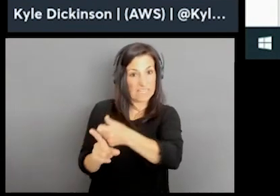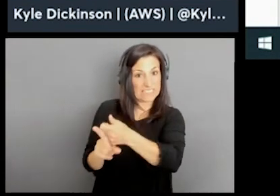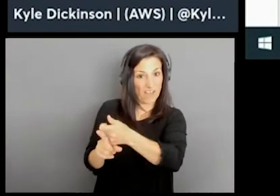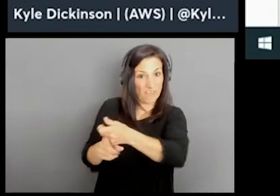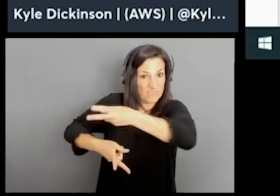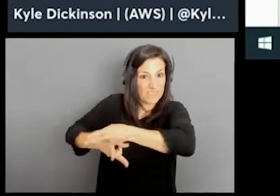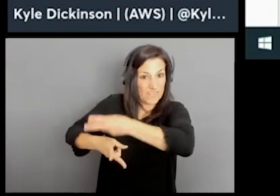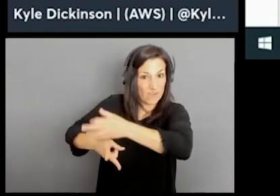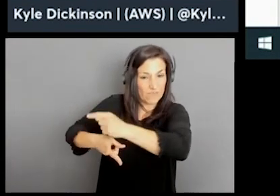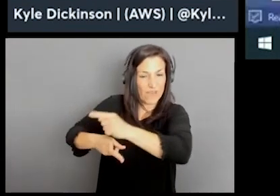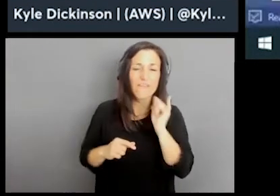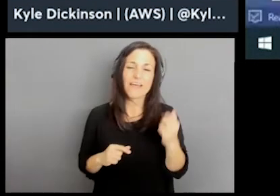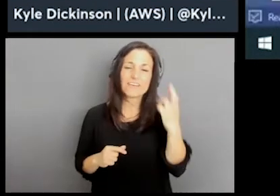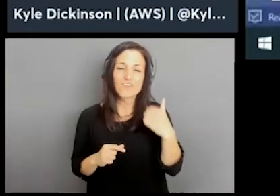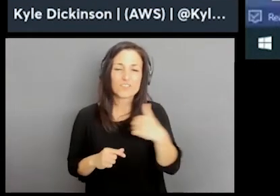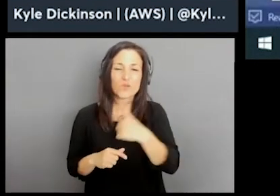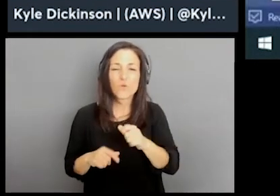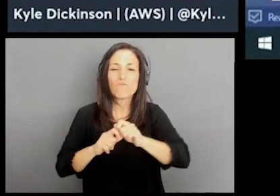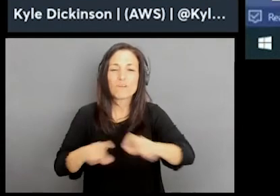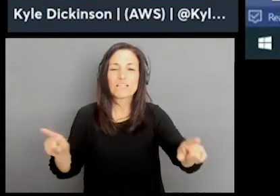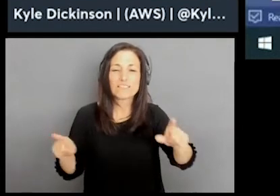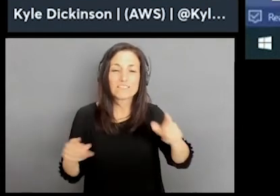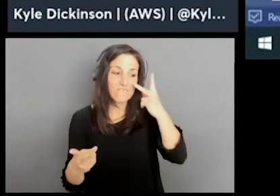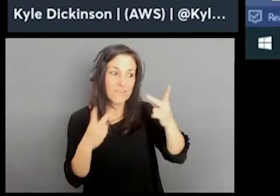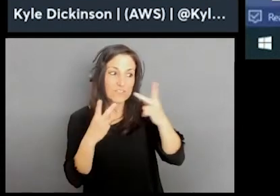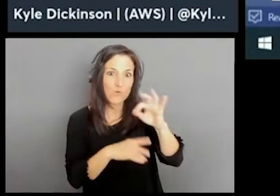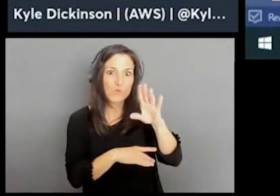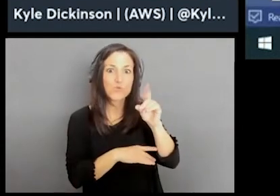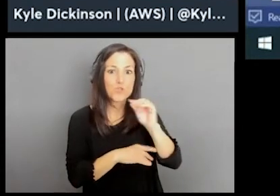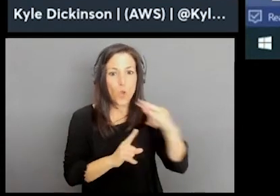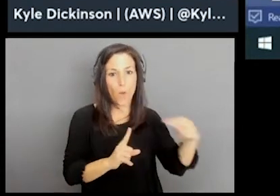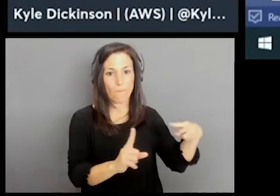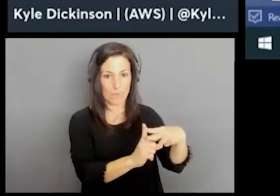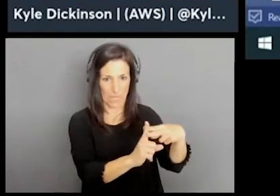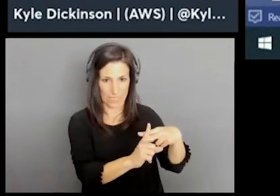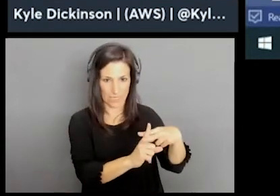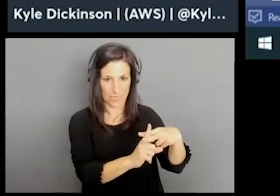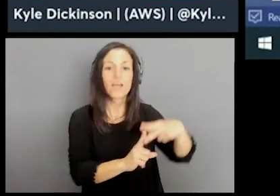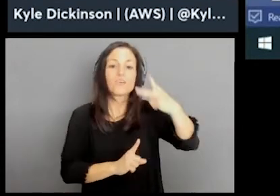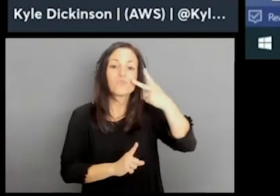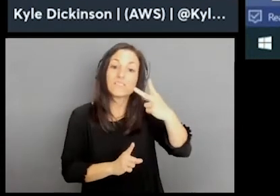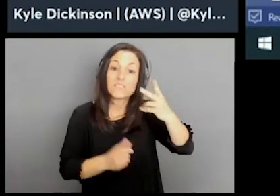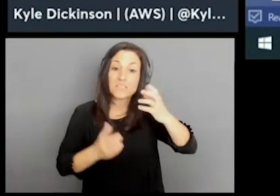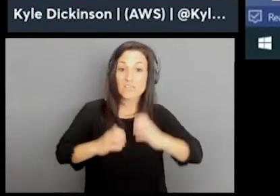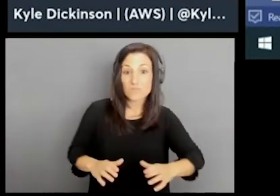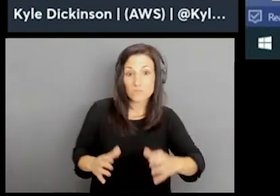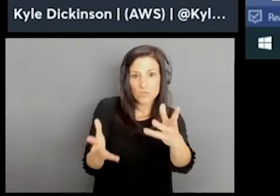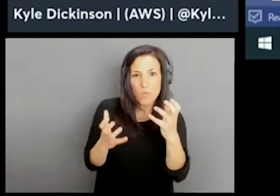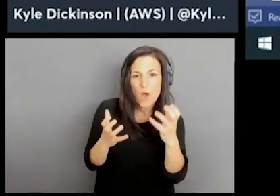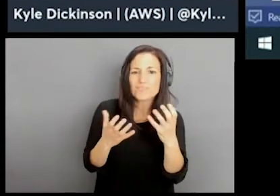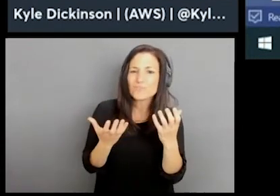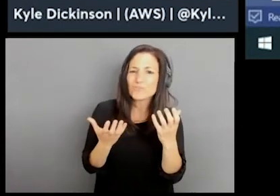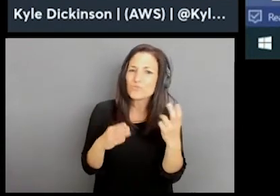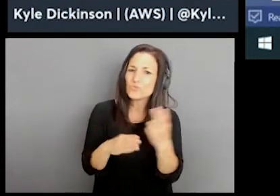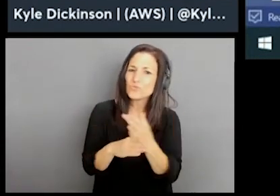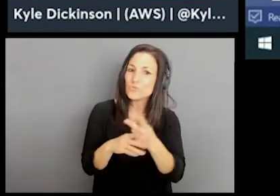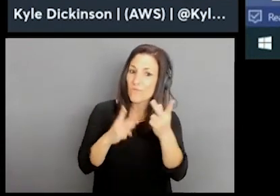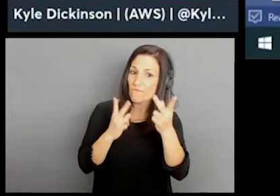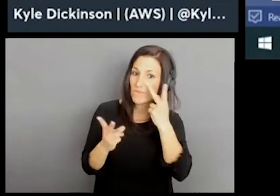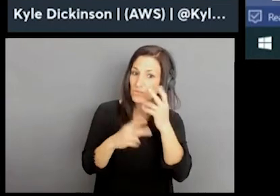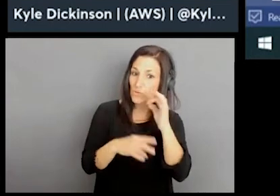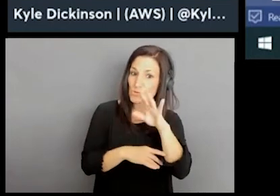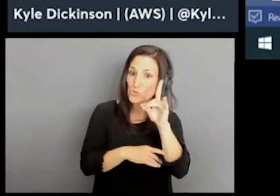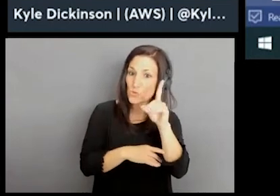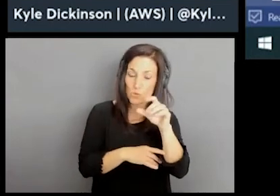Visual Studio plugin, because what we see is customers wanting to really use Visual Studio when we're dealing with